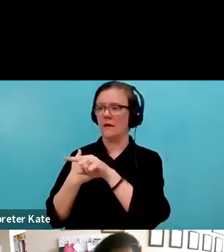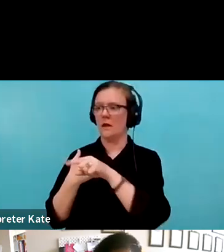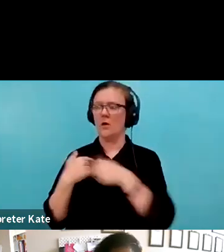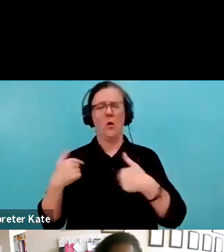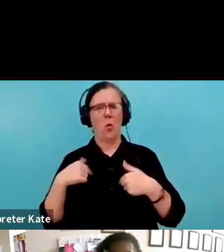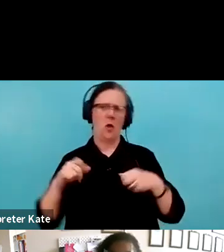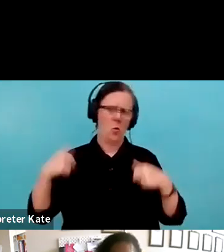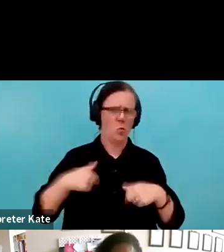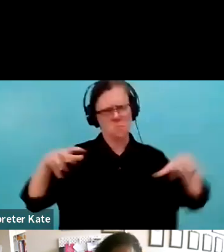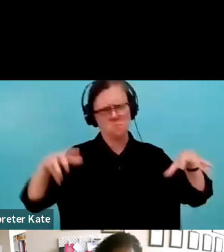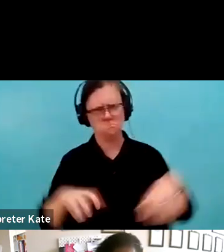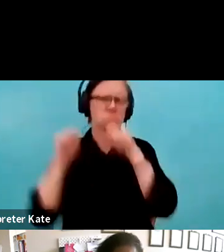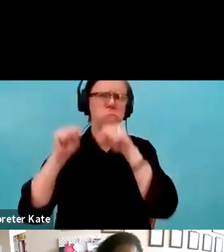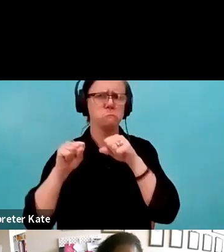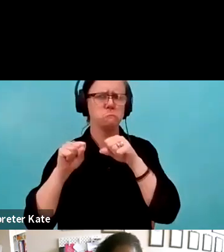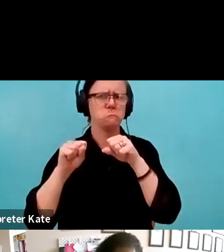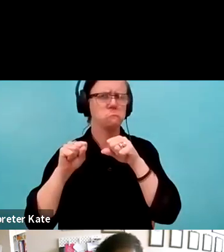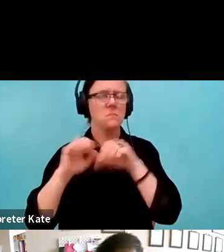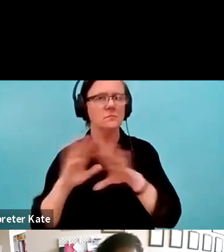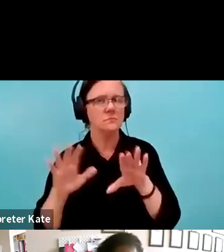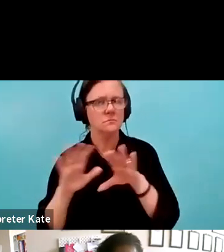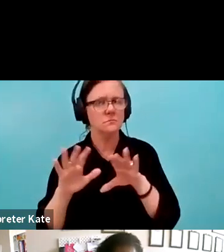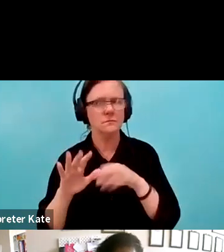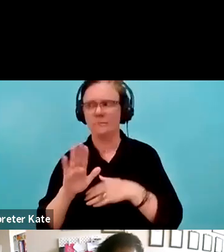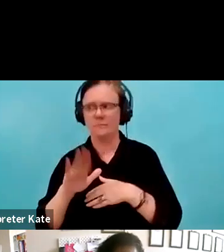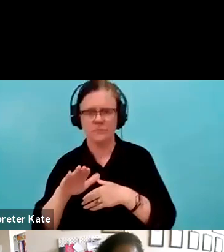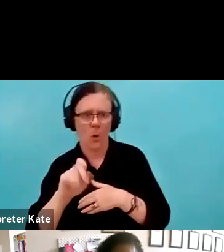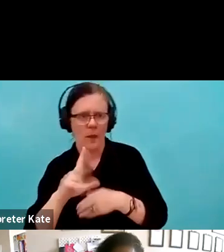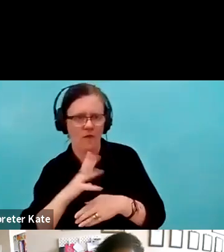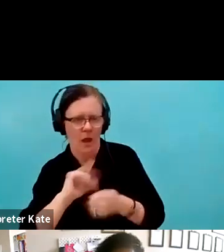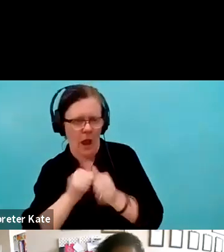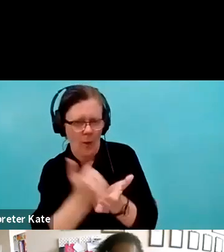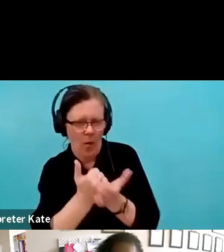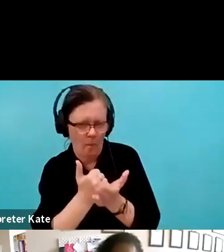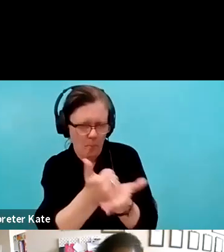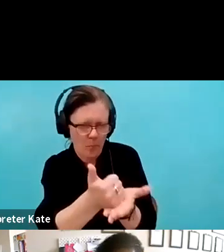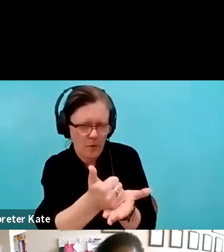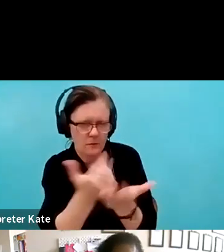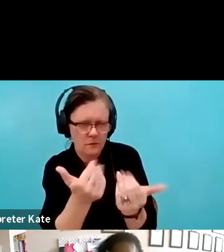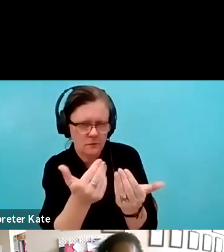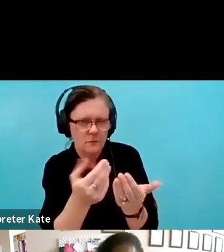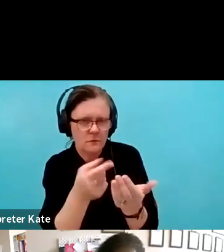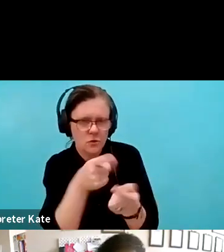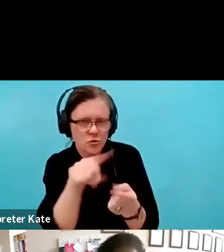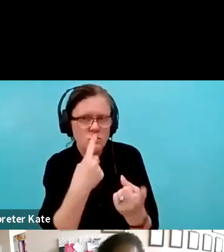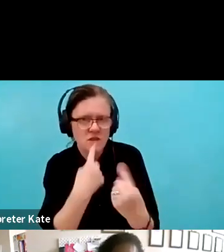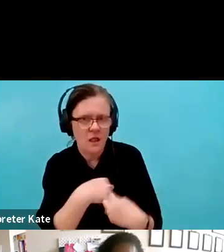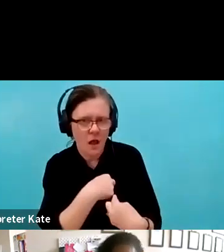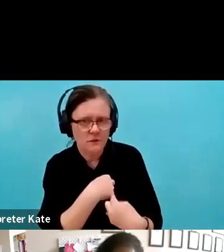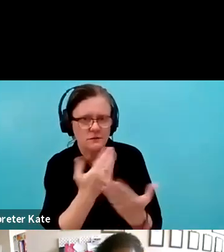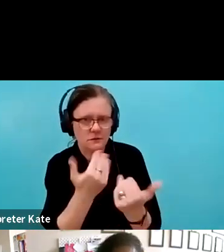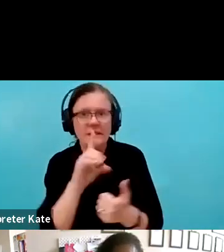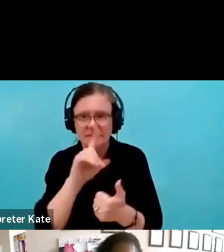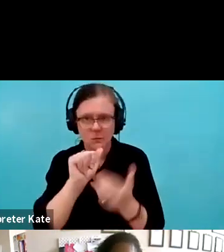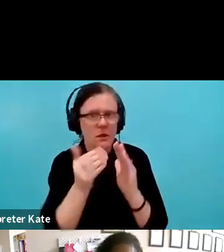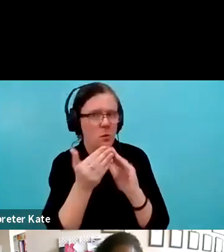what we're gonna do. They sort of were like, how can we help? And let the leaders in the disability